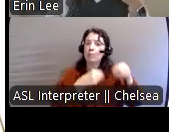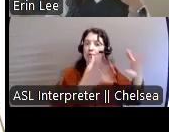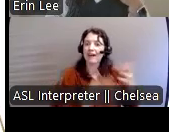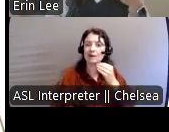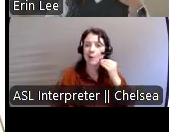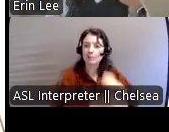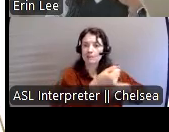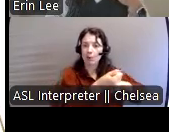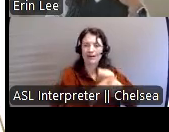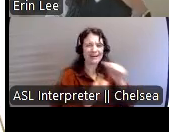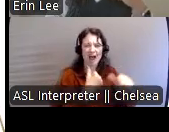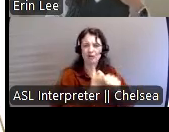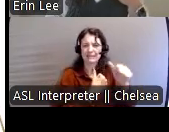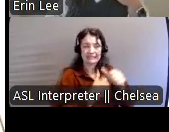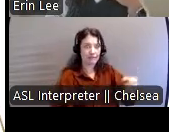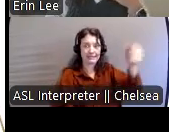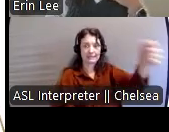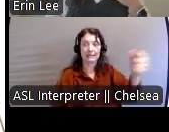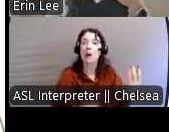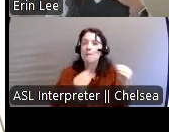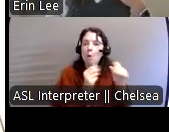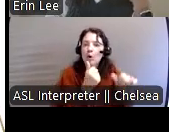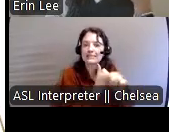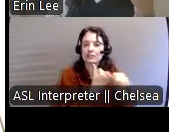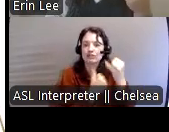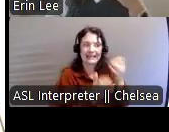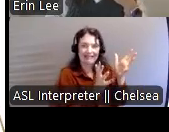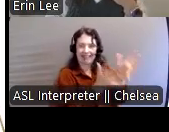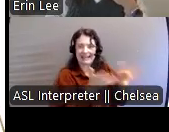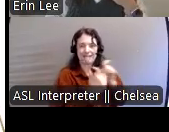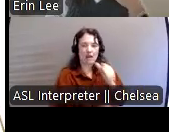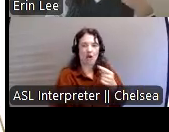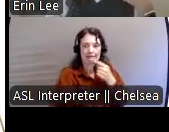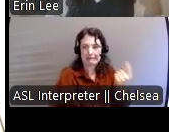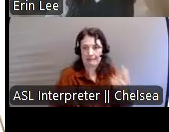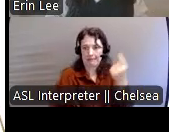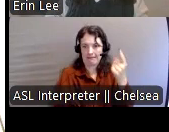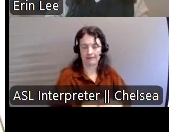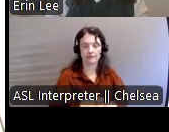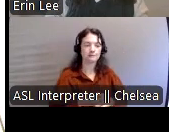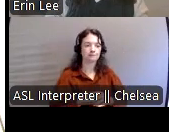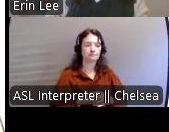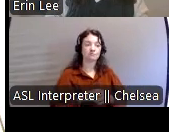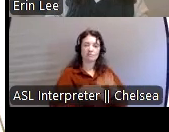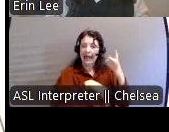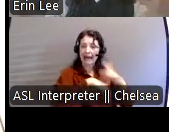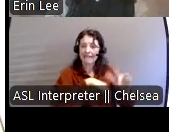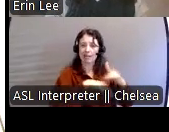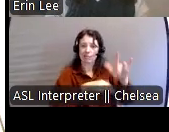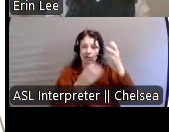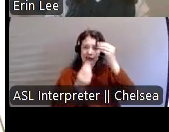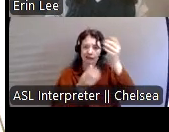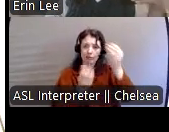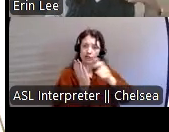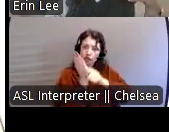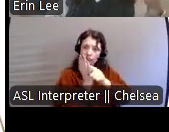the risk is greater if left in those situations. Making sure that we're making available resource information,